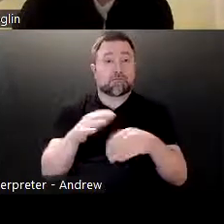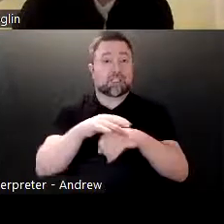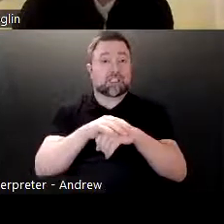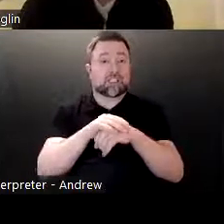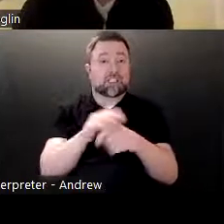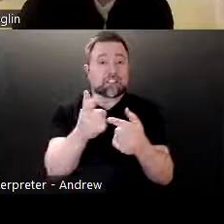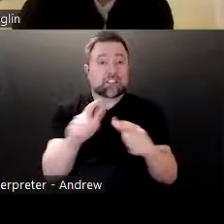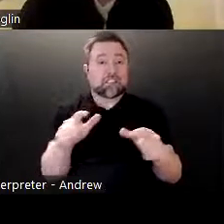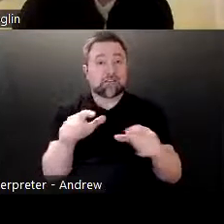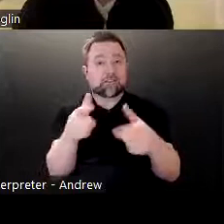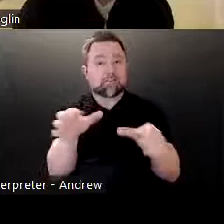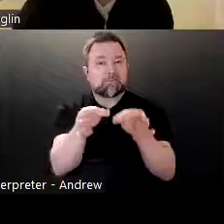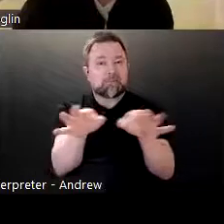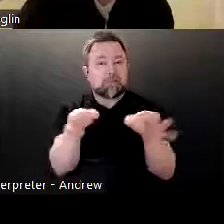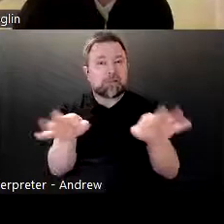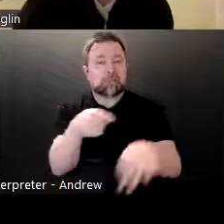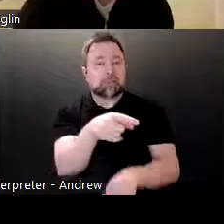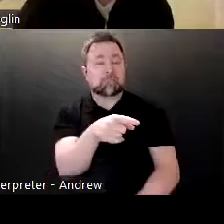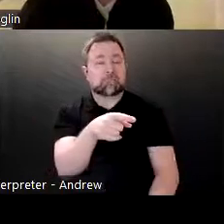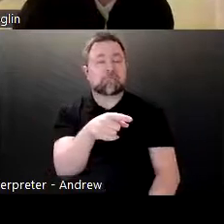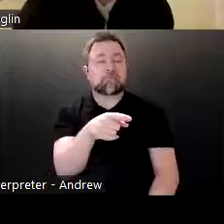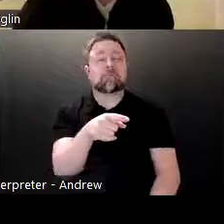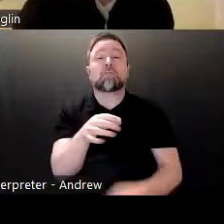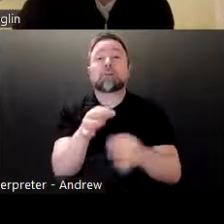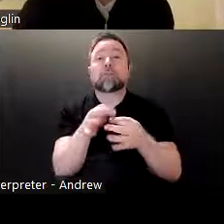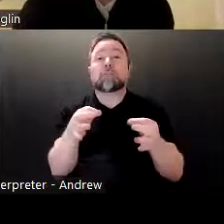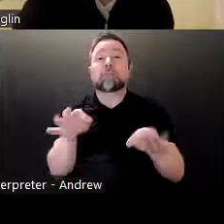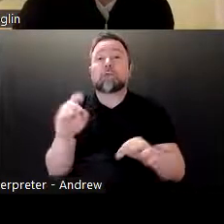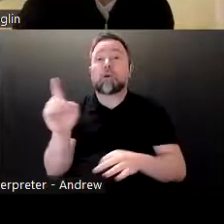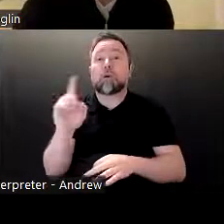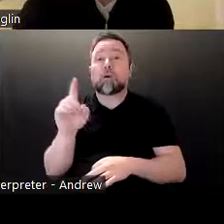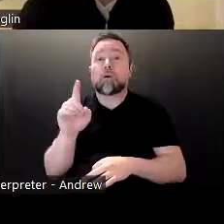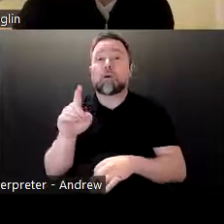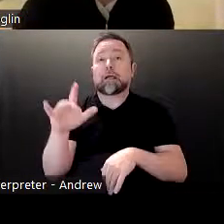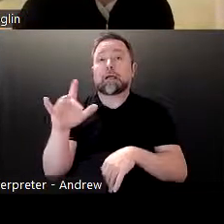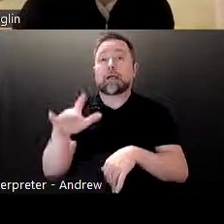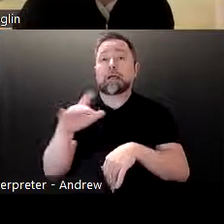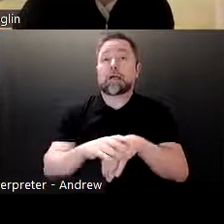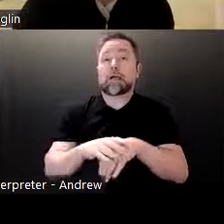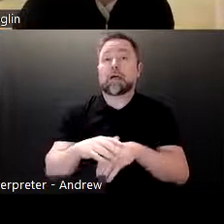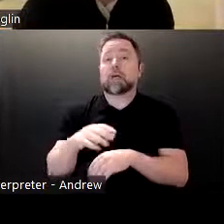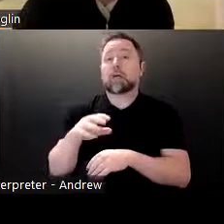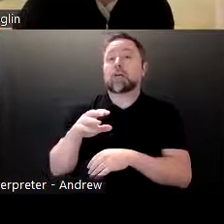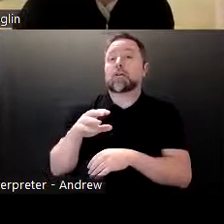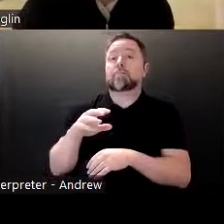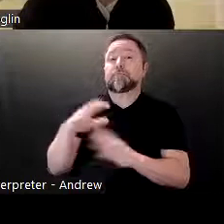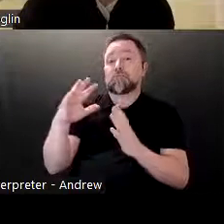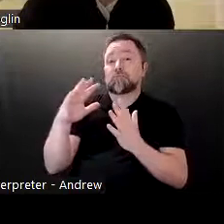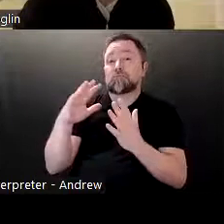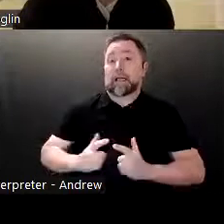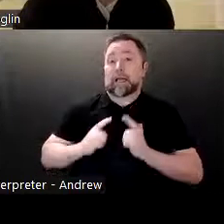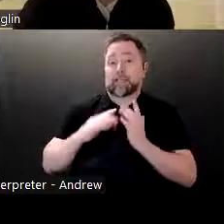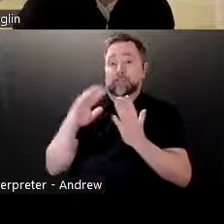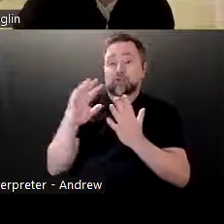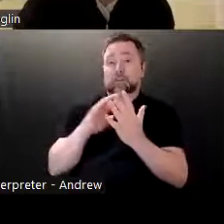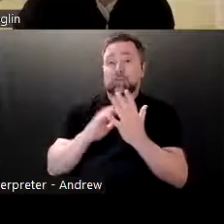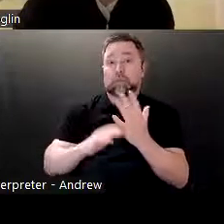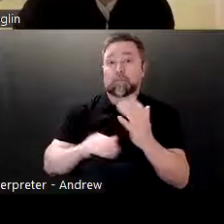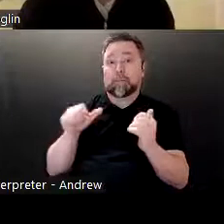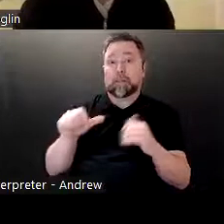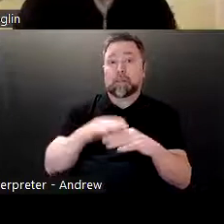language captions. Captions are available by clicking on the live transcript button at the bottom of your screen, then